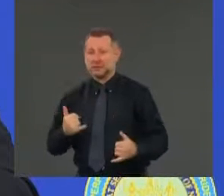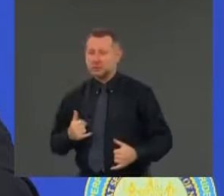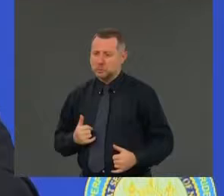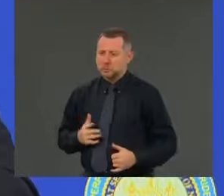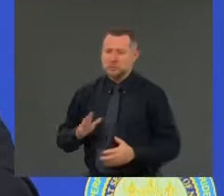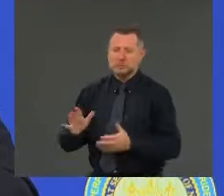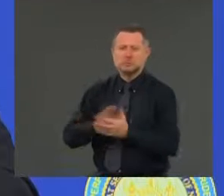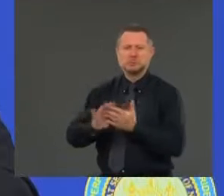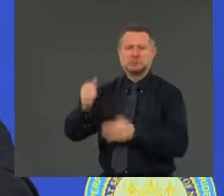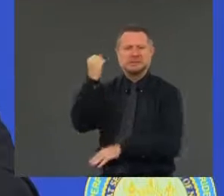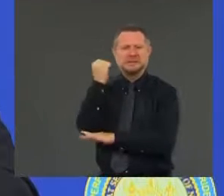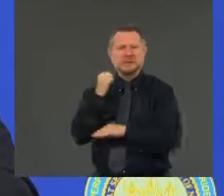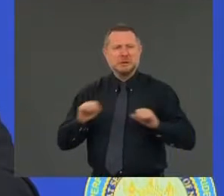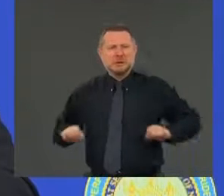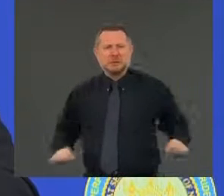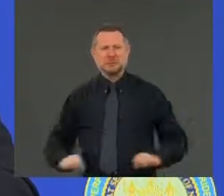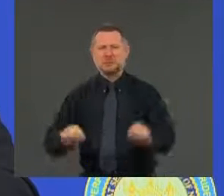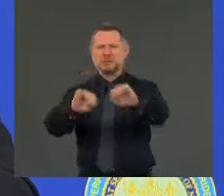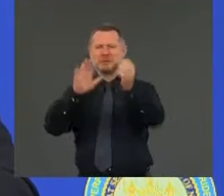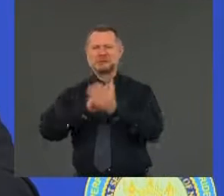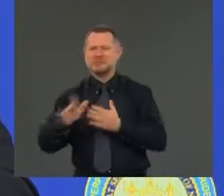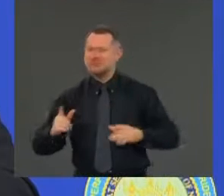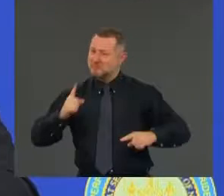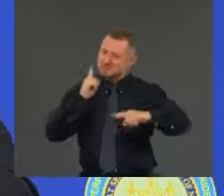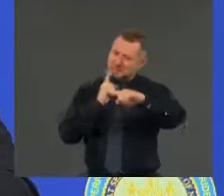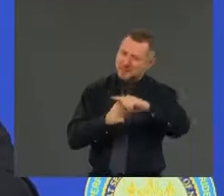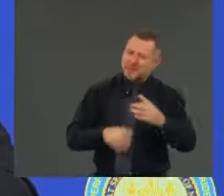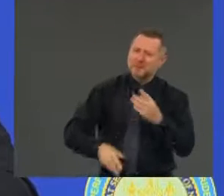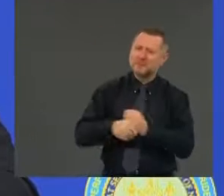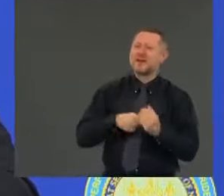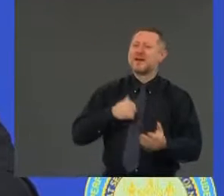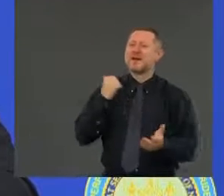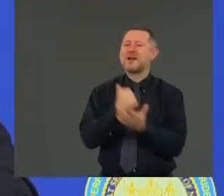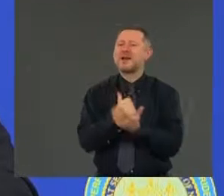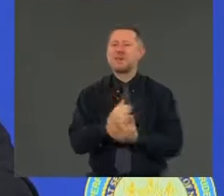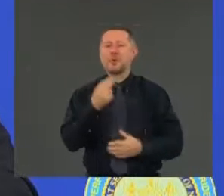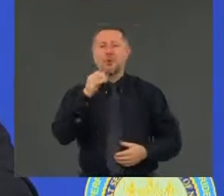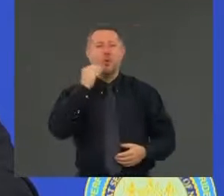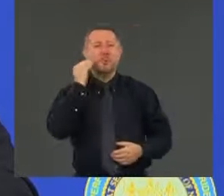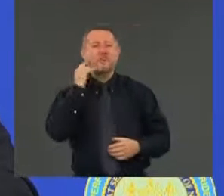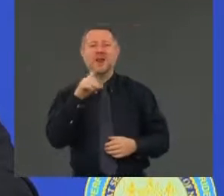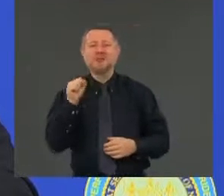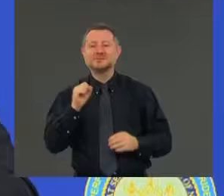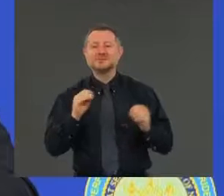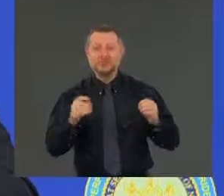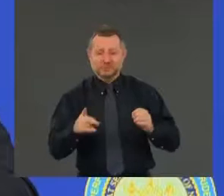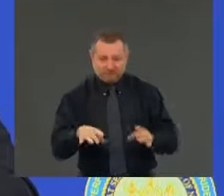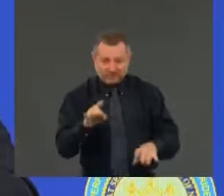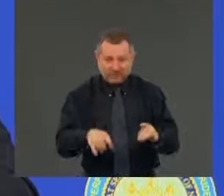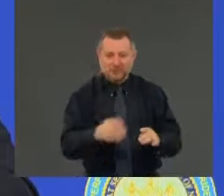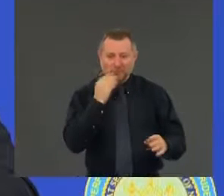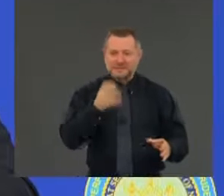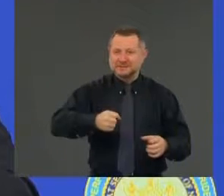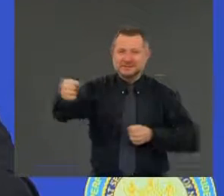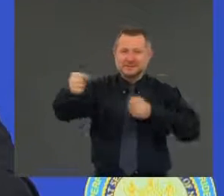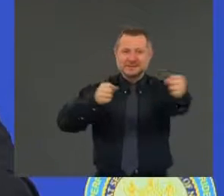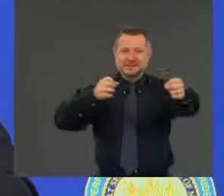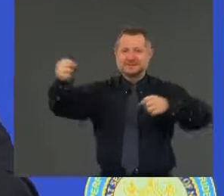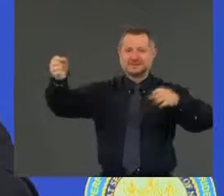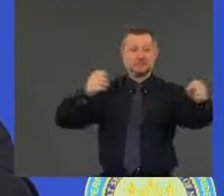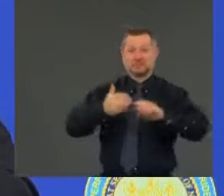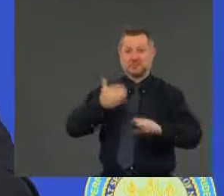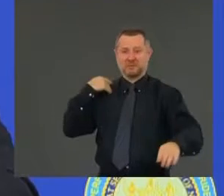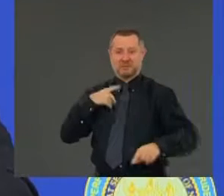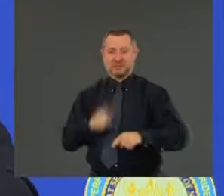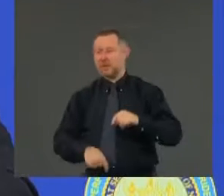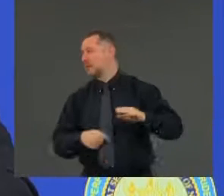we're helping more homeless people than ever before. You know, for me, this has been an issue that we've worked on for a long time,